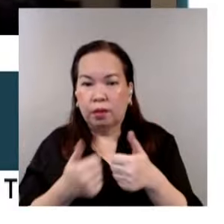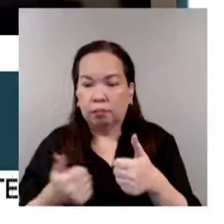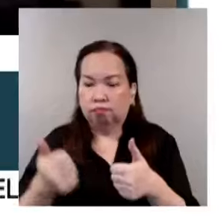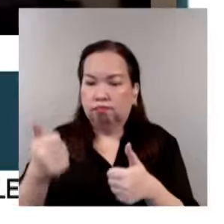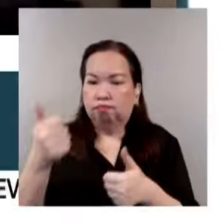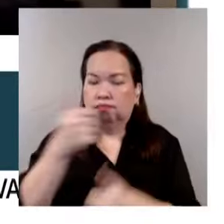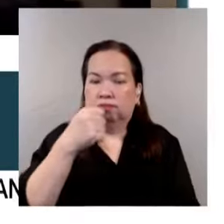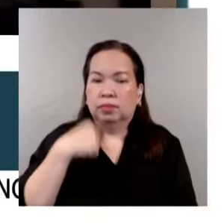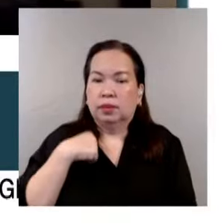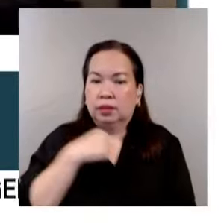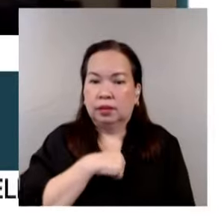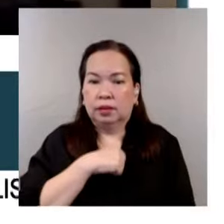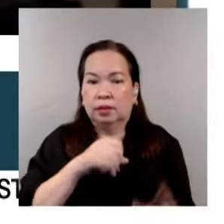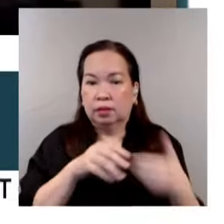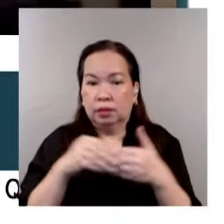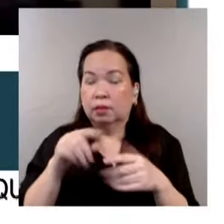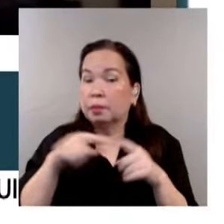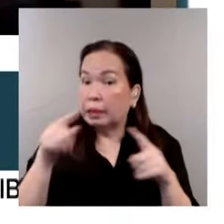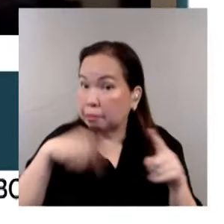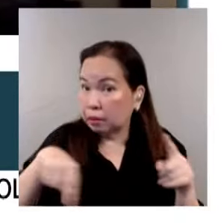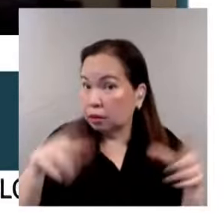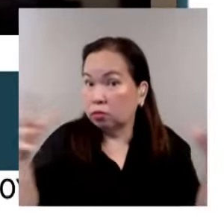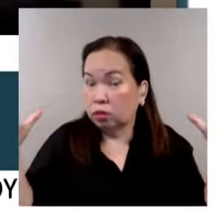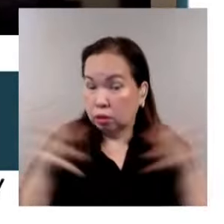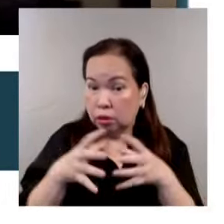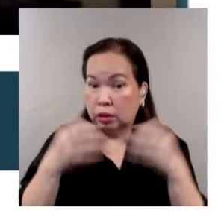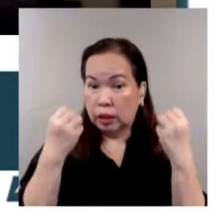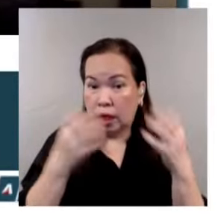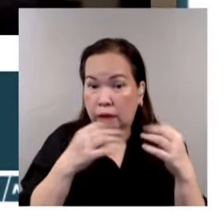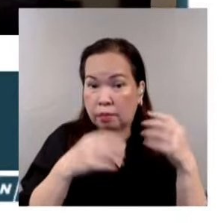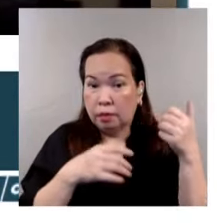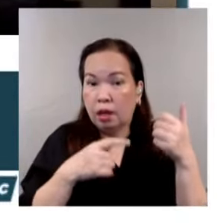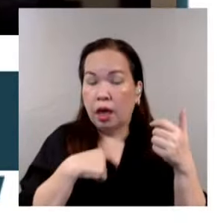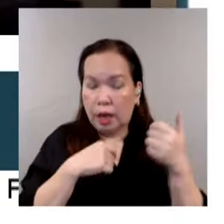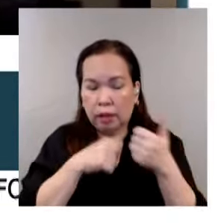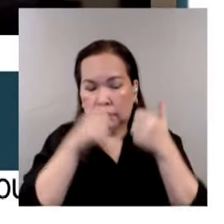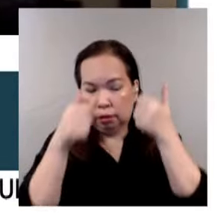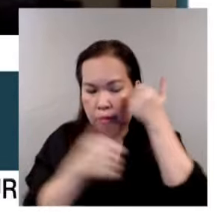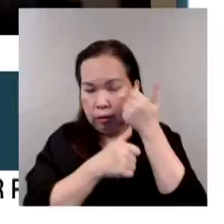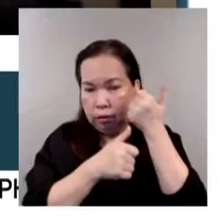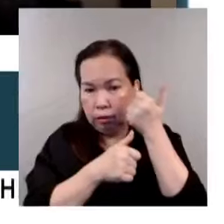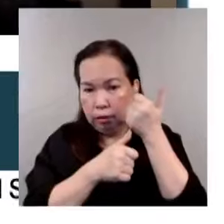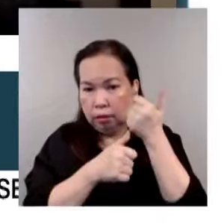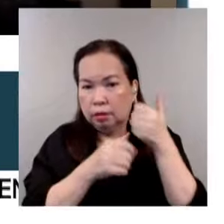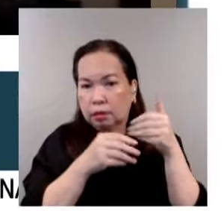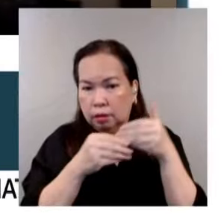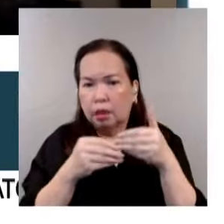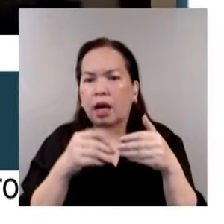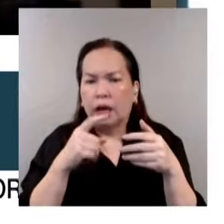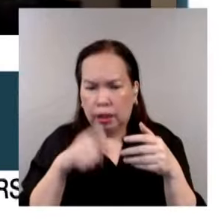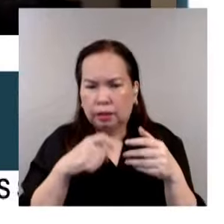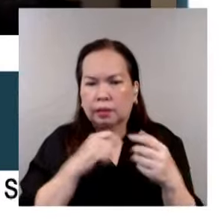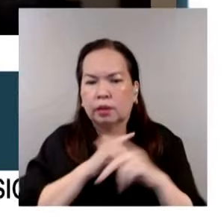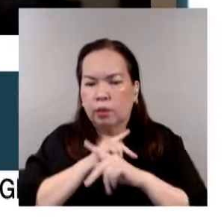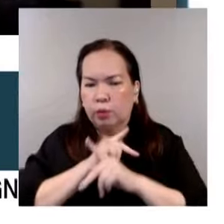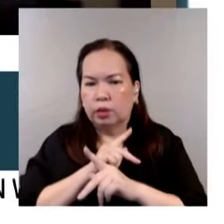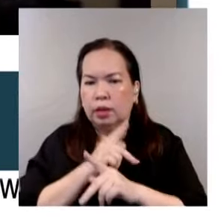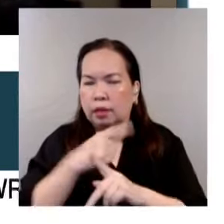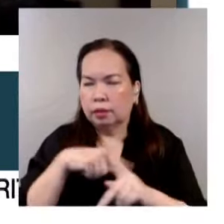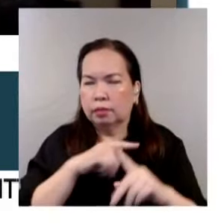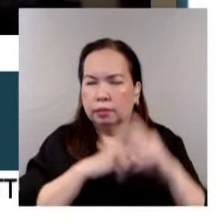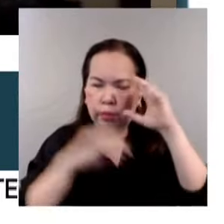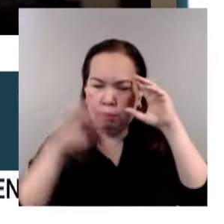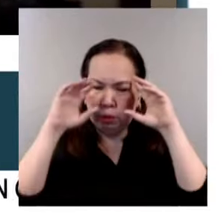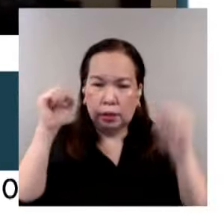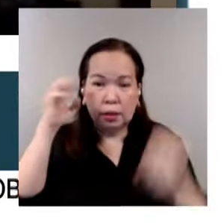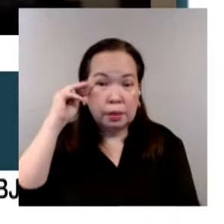as part of the majority and deputy majority. I had to be with my, I had to protect my Senate president, Ming Subiri,